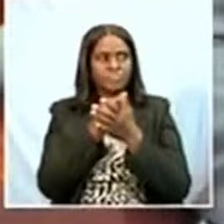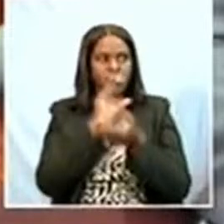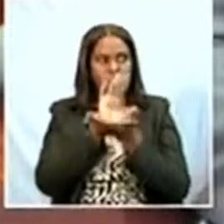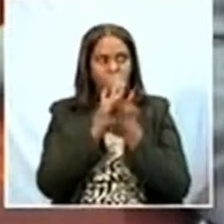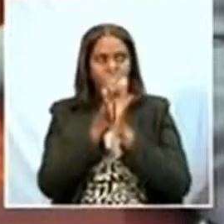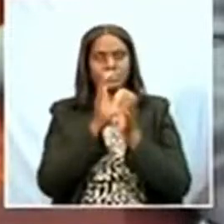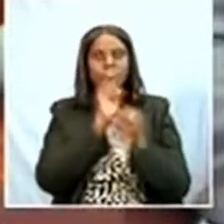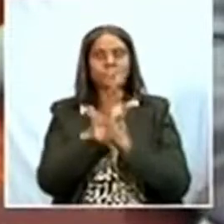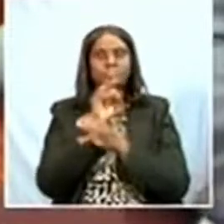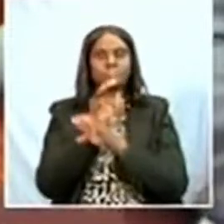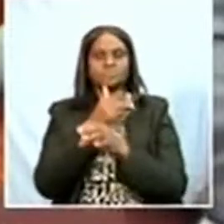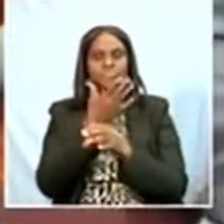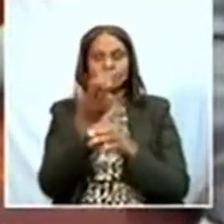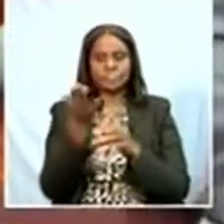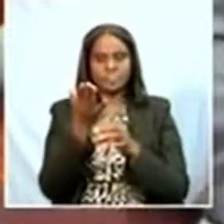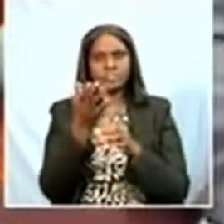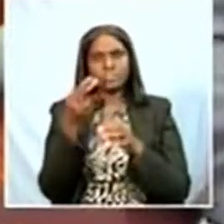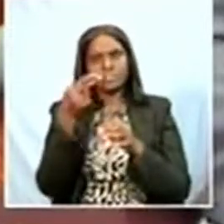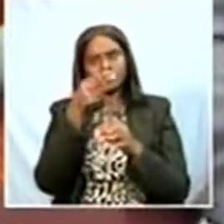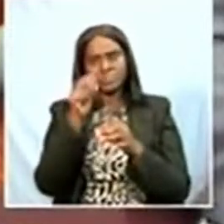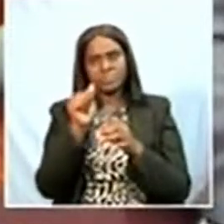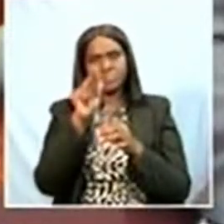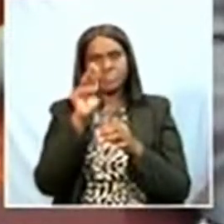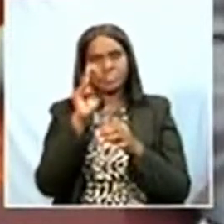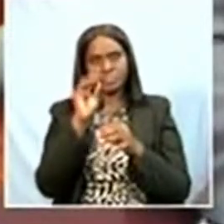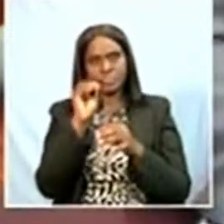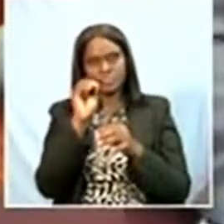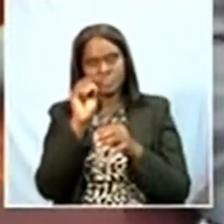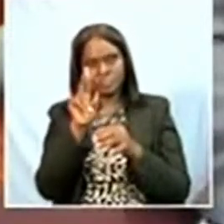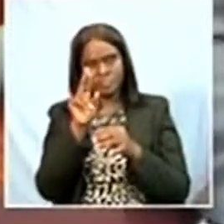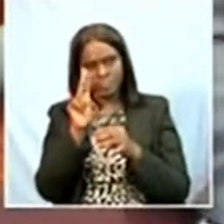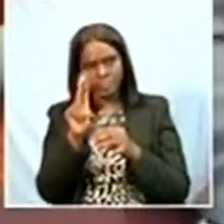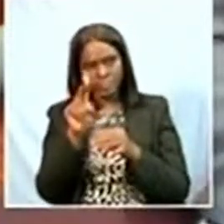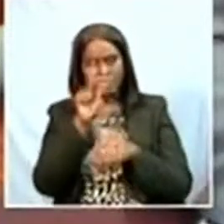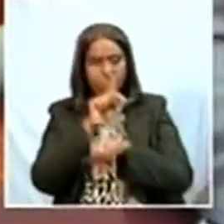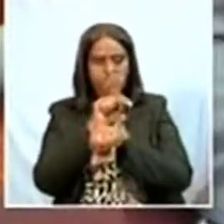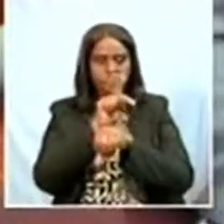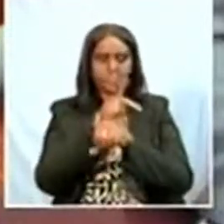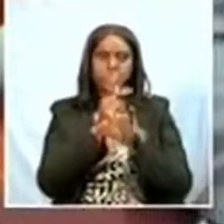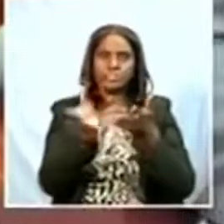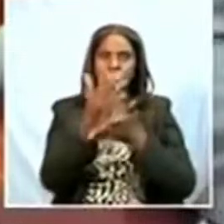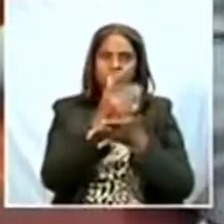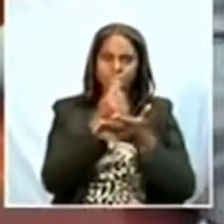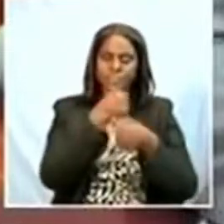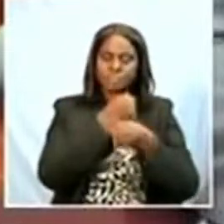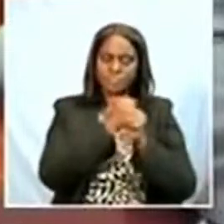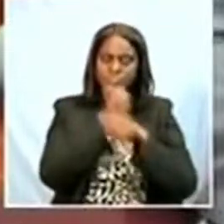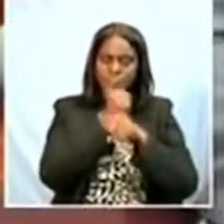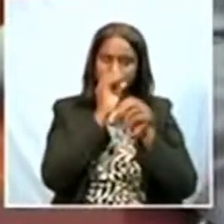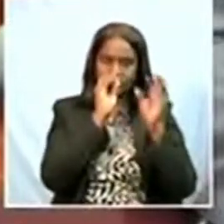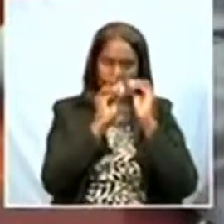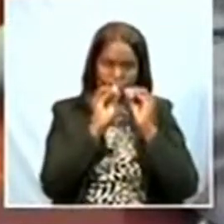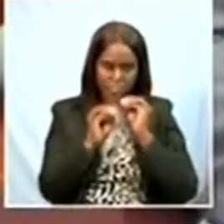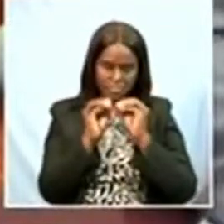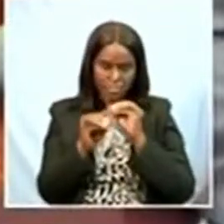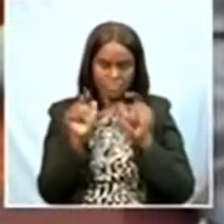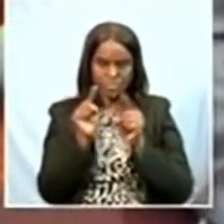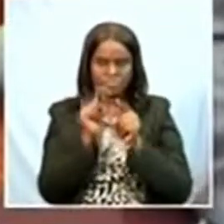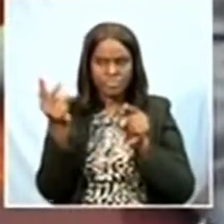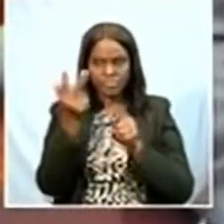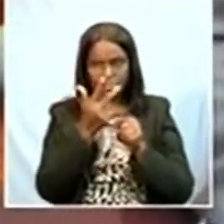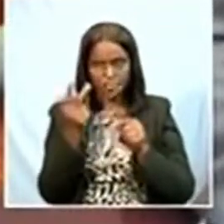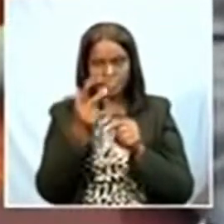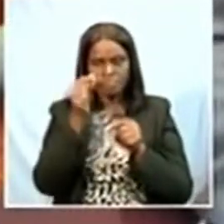available. Prongo Harbour Port Development Project Modernization to modernize that harbour. The